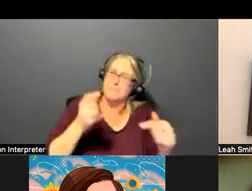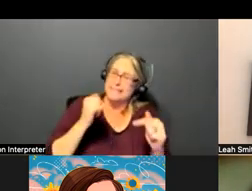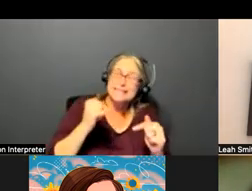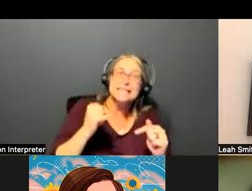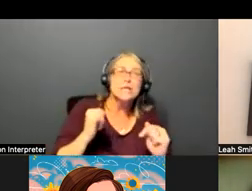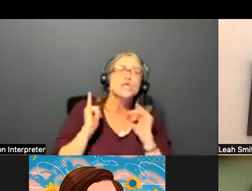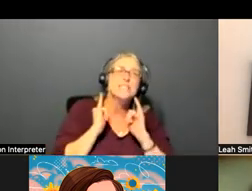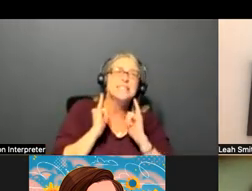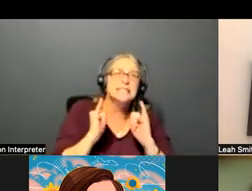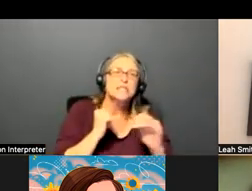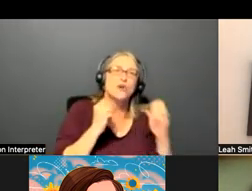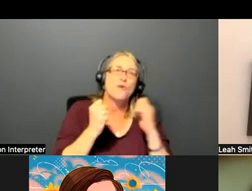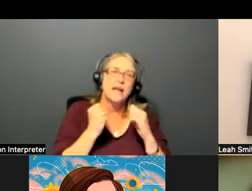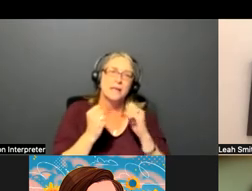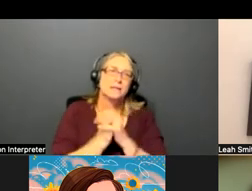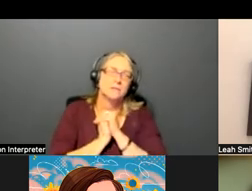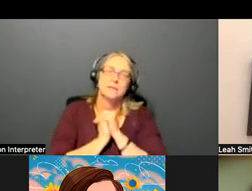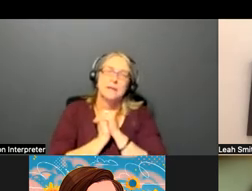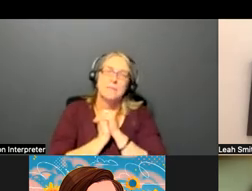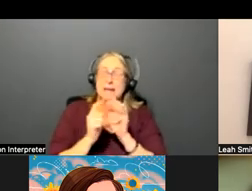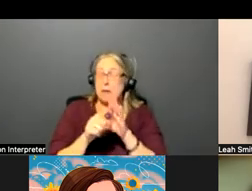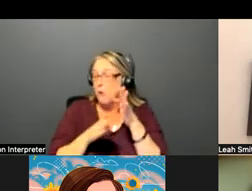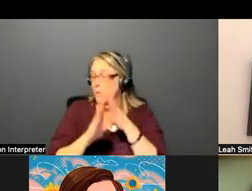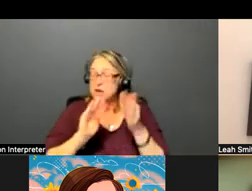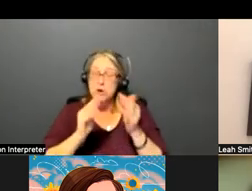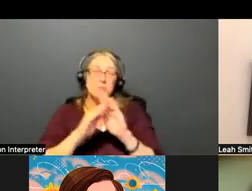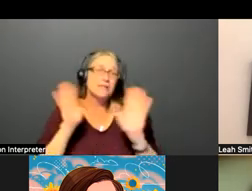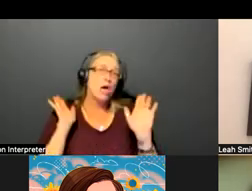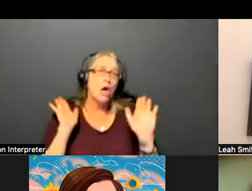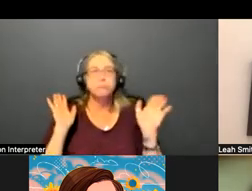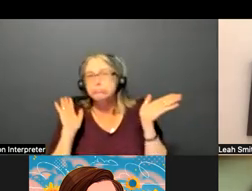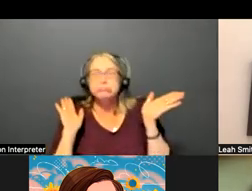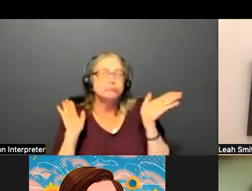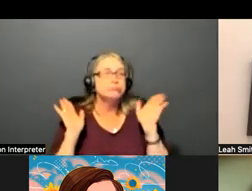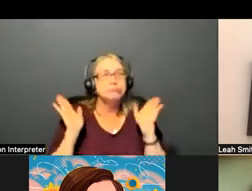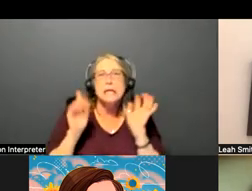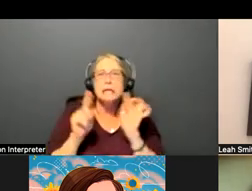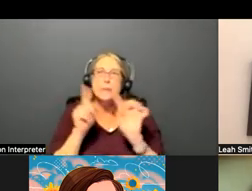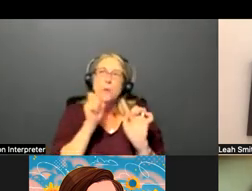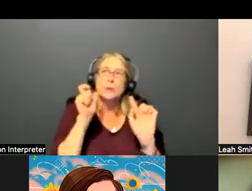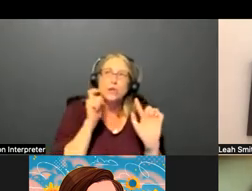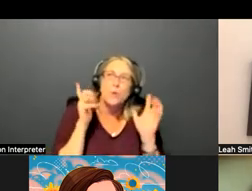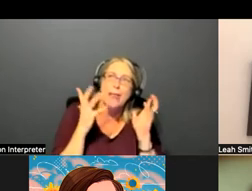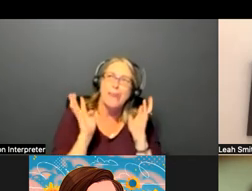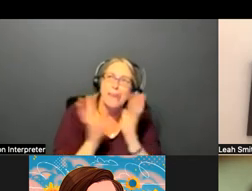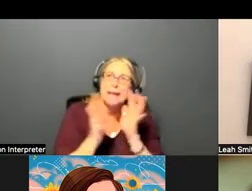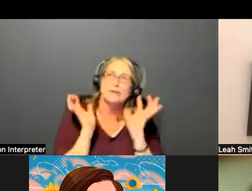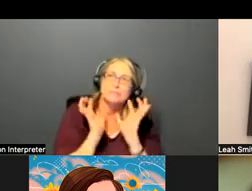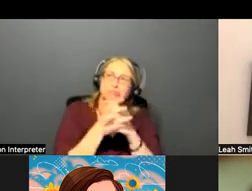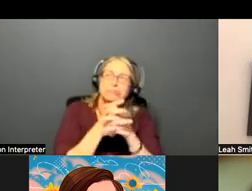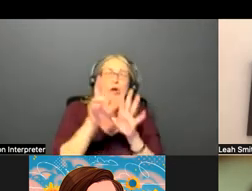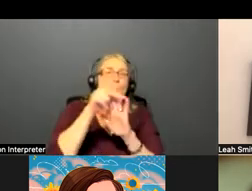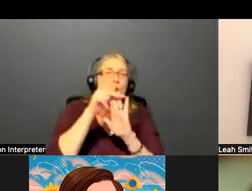because we tend to think that minority communities are omitted from having to align to intersectional principles, and they're